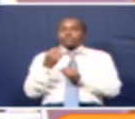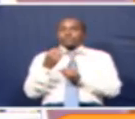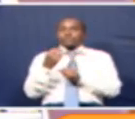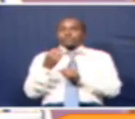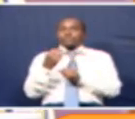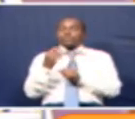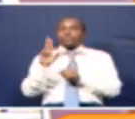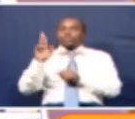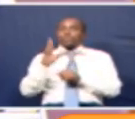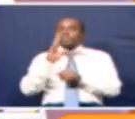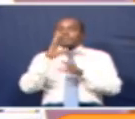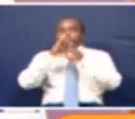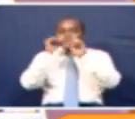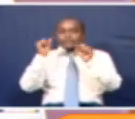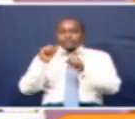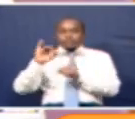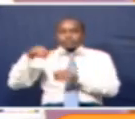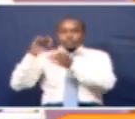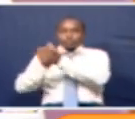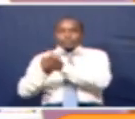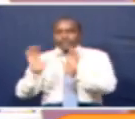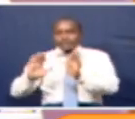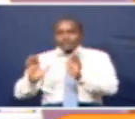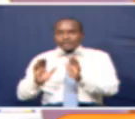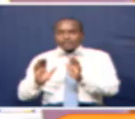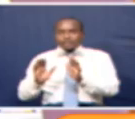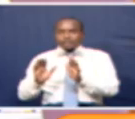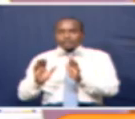Jubilee. He will be the president of the